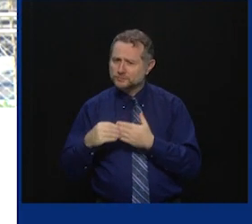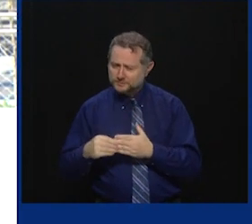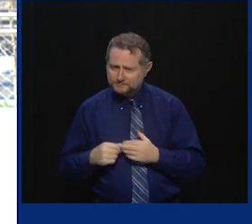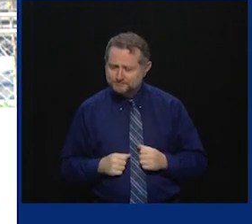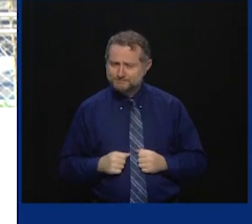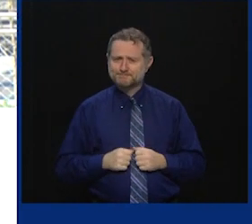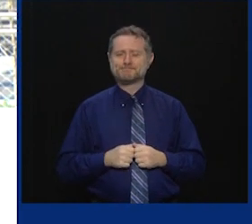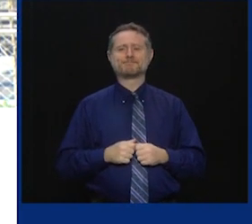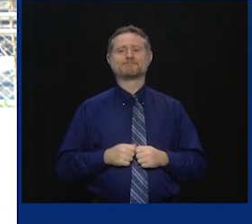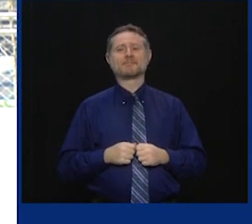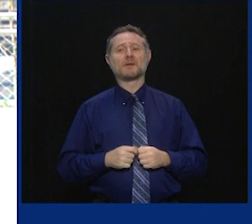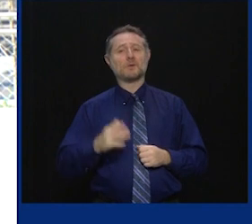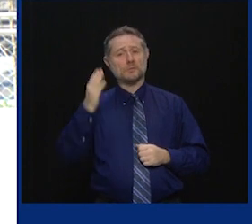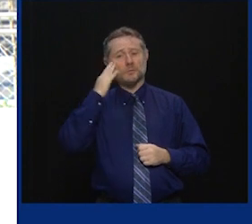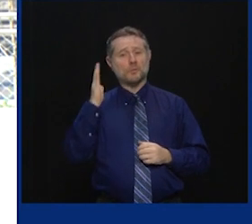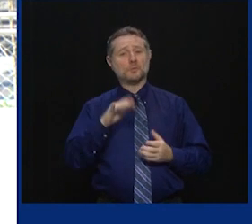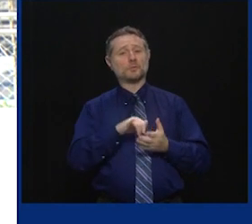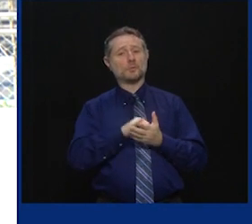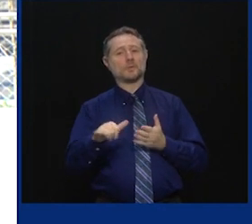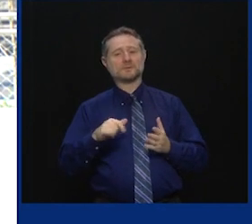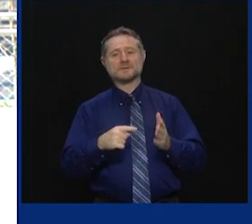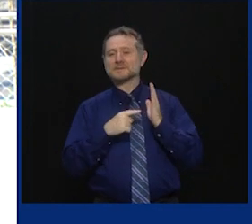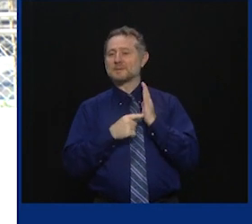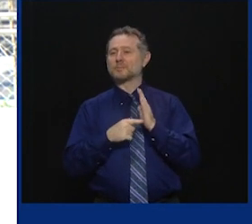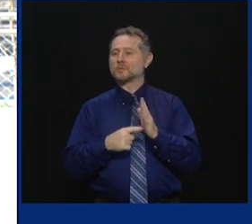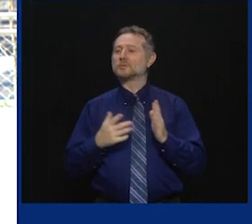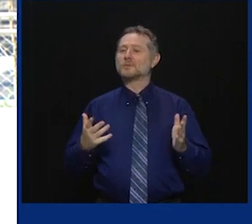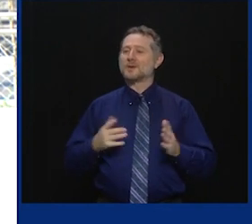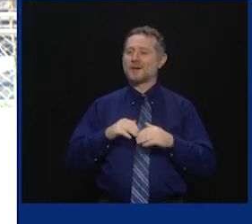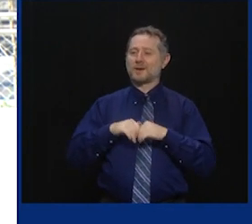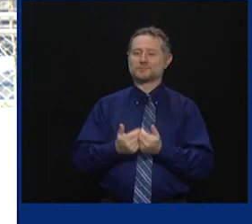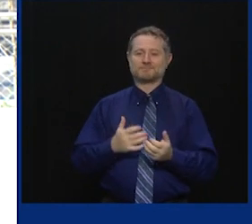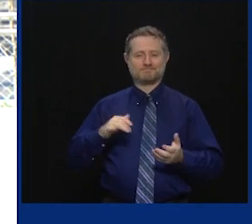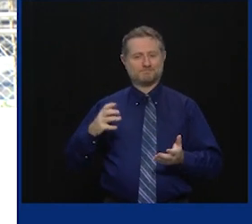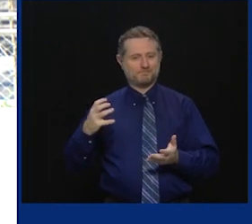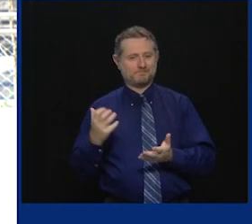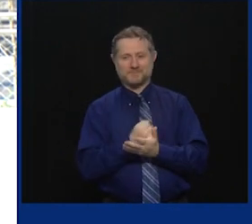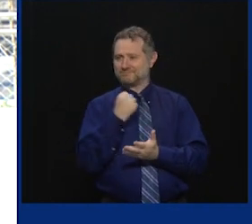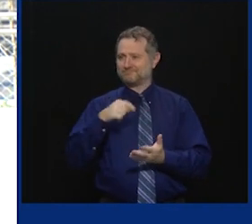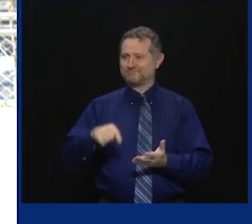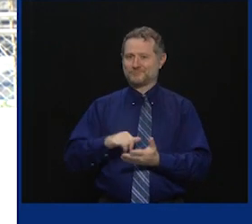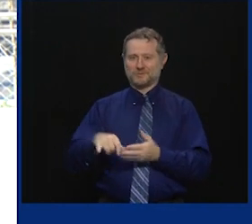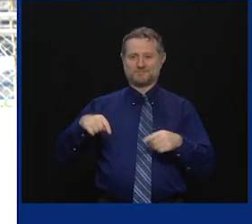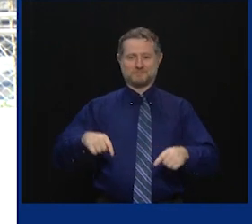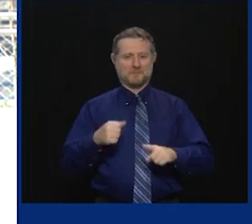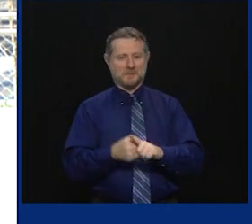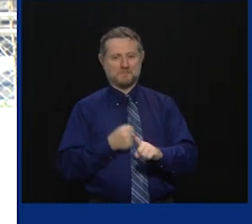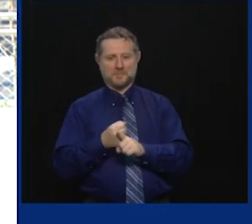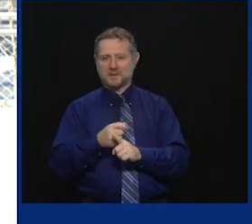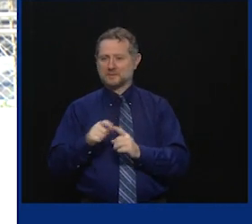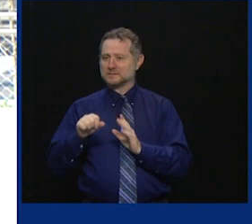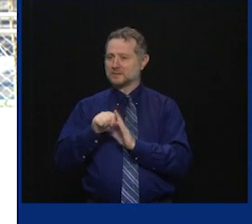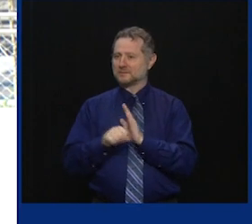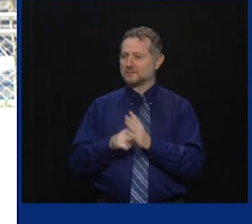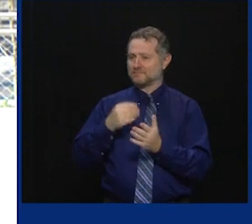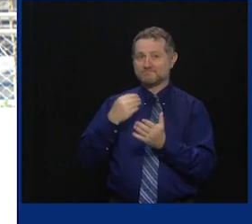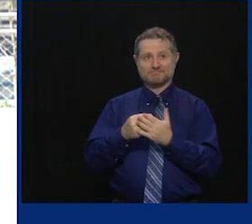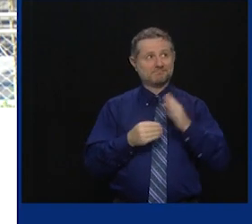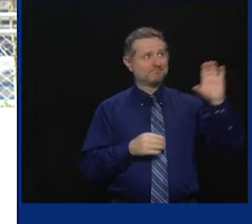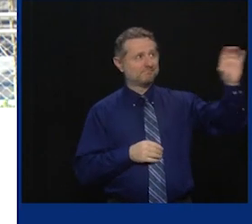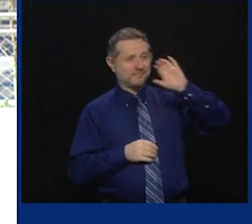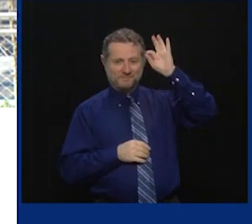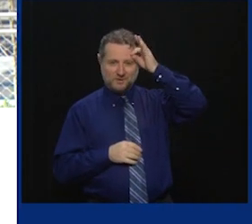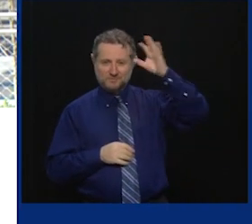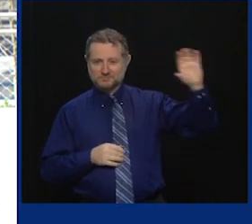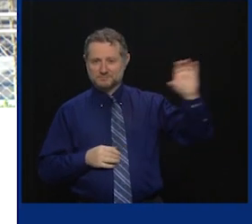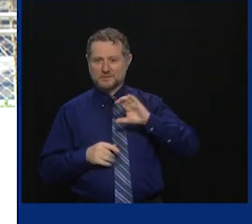know, New York is demonstrating how states can maximize the impact of state and federal dollars to make our communities more